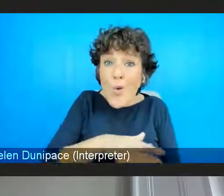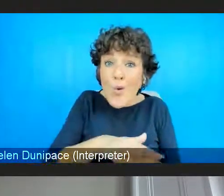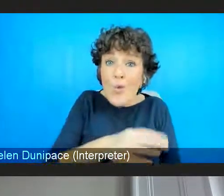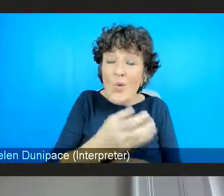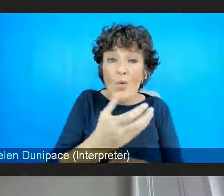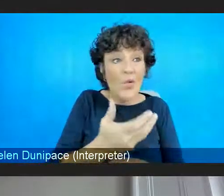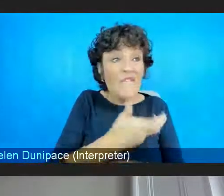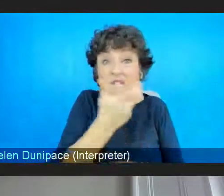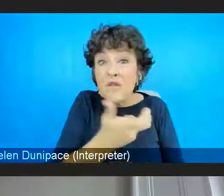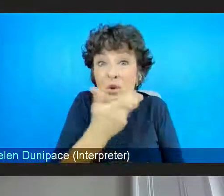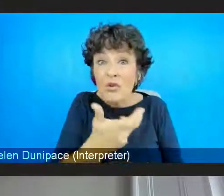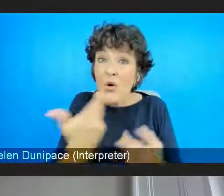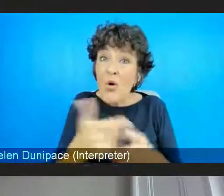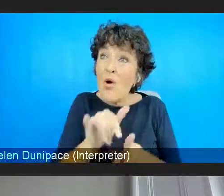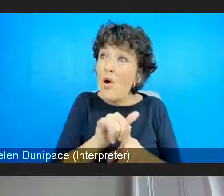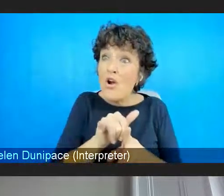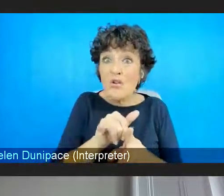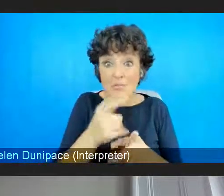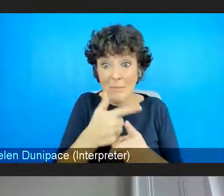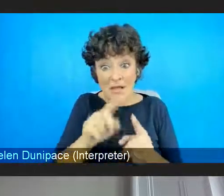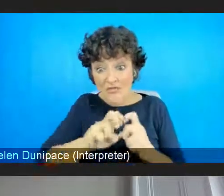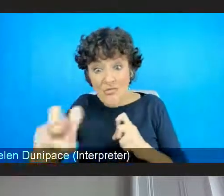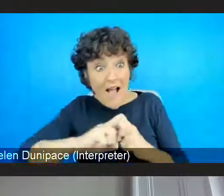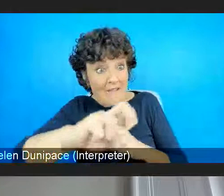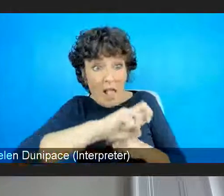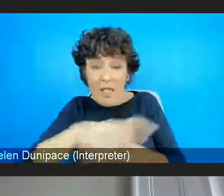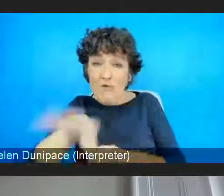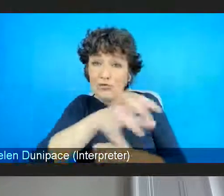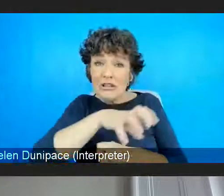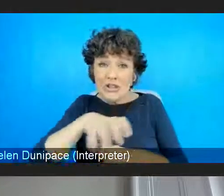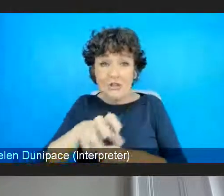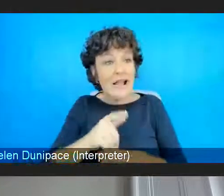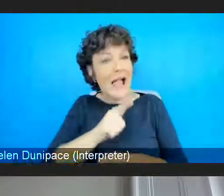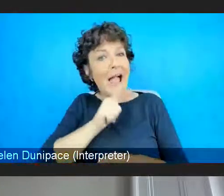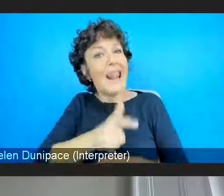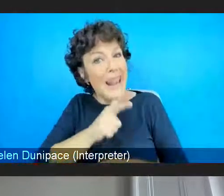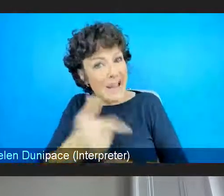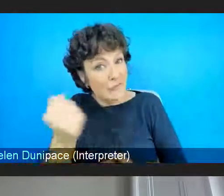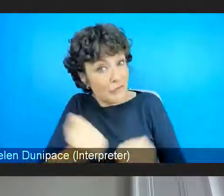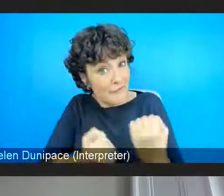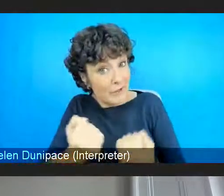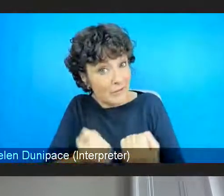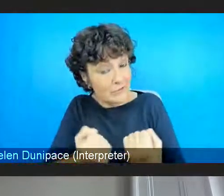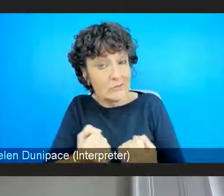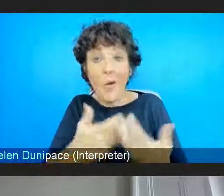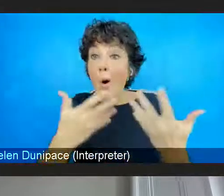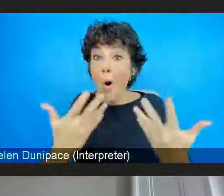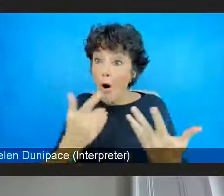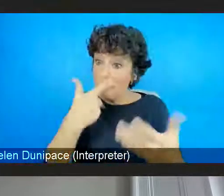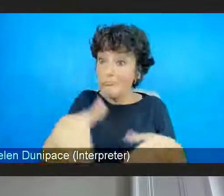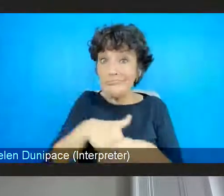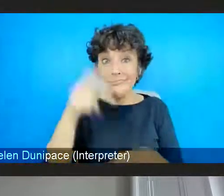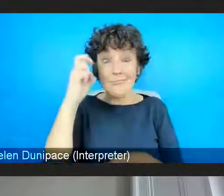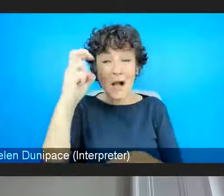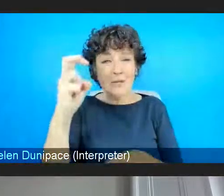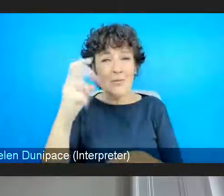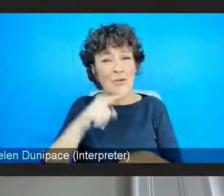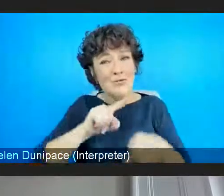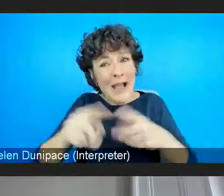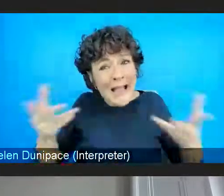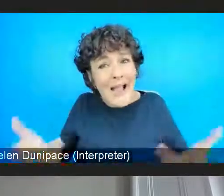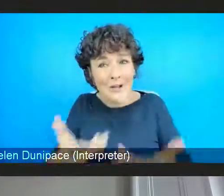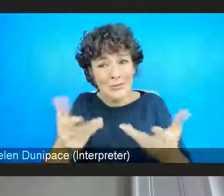or travel in the regional areas, even with electric vehicles, or take buses, then we need to make sure